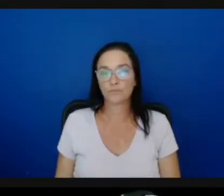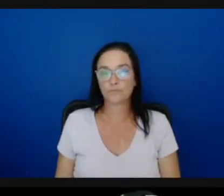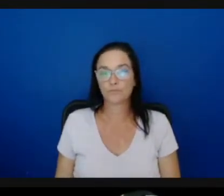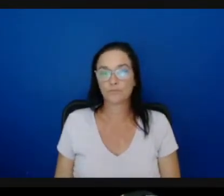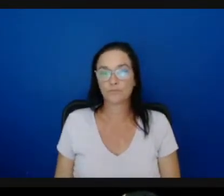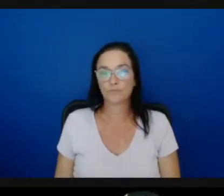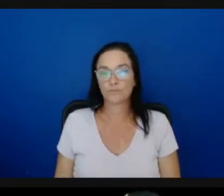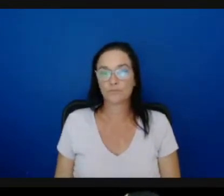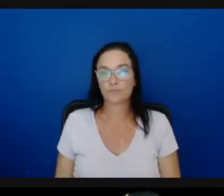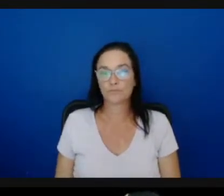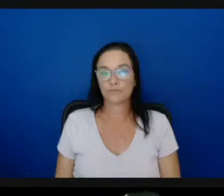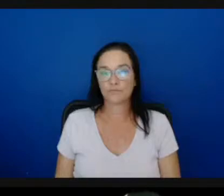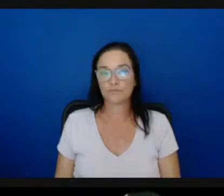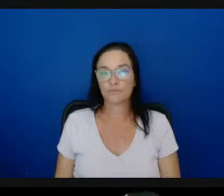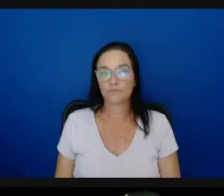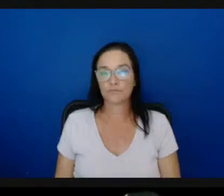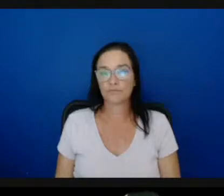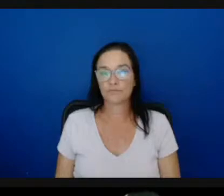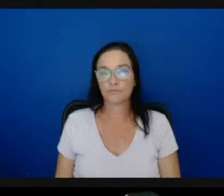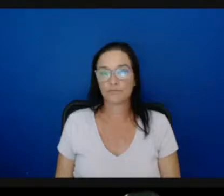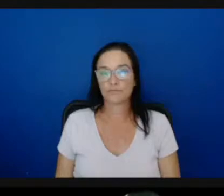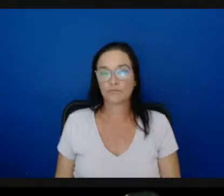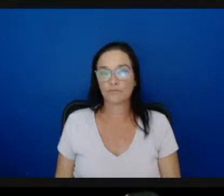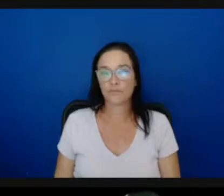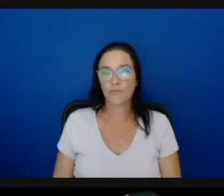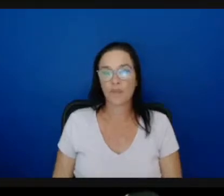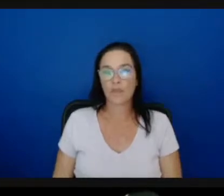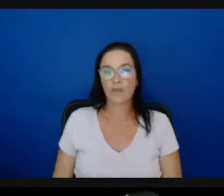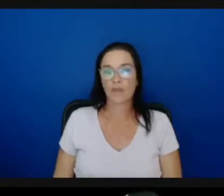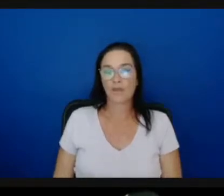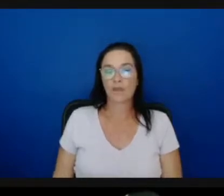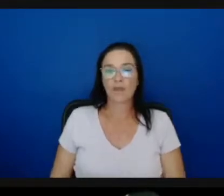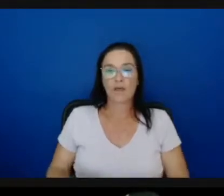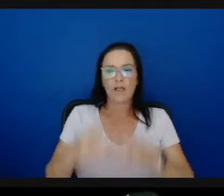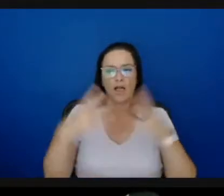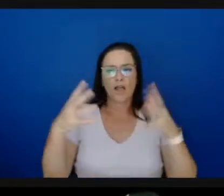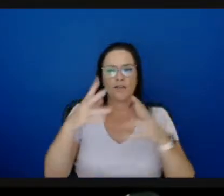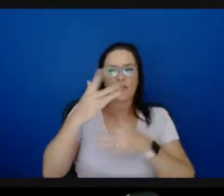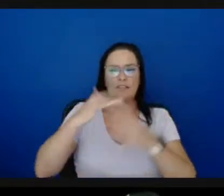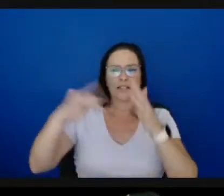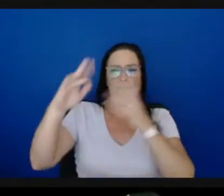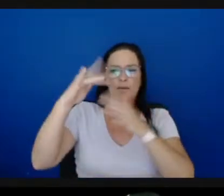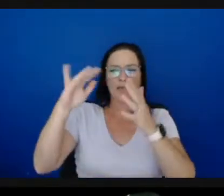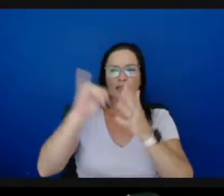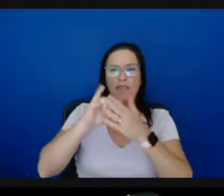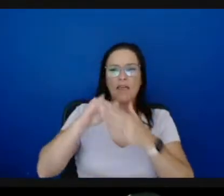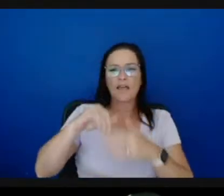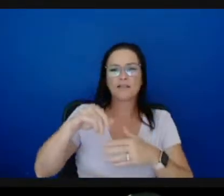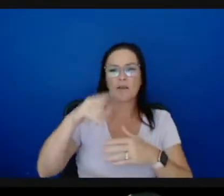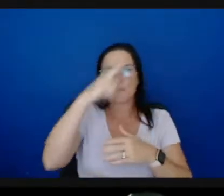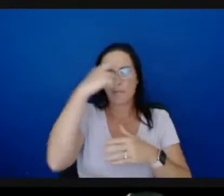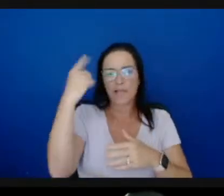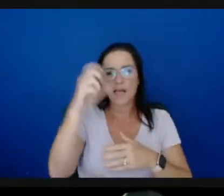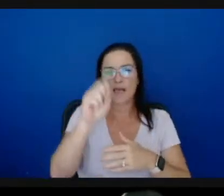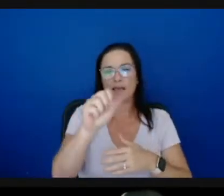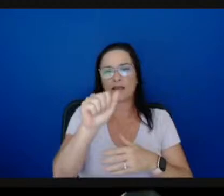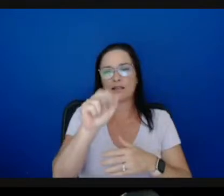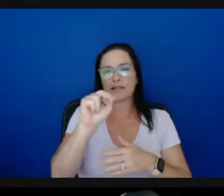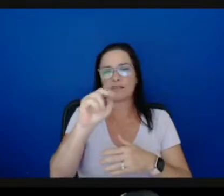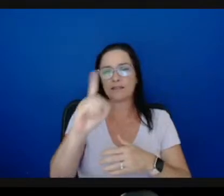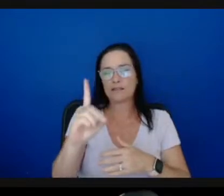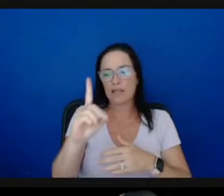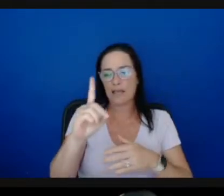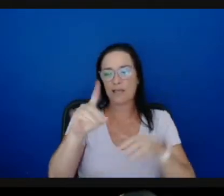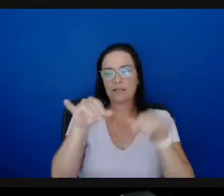Tails of steam follow the larger fragments. Much of the material is black sand-sized glassy ash that commonly washes up